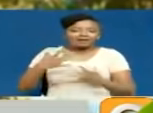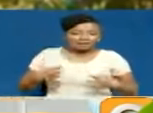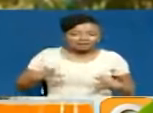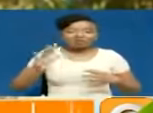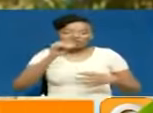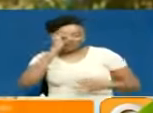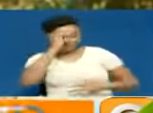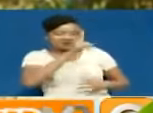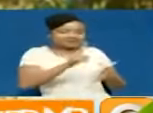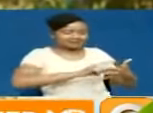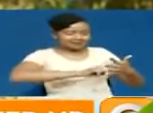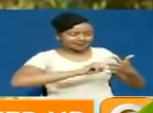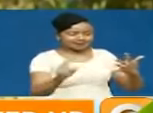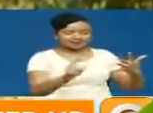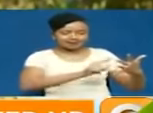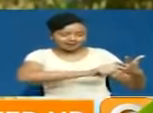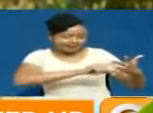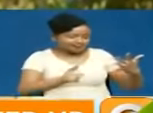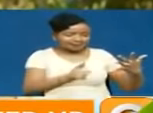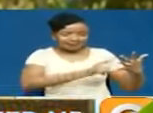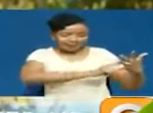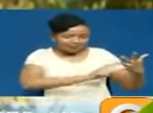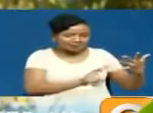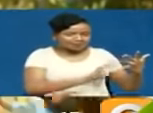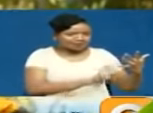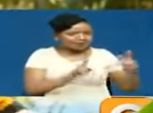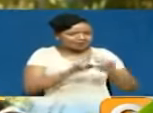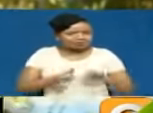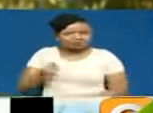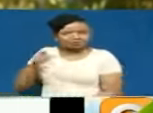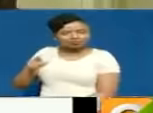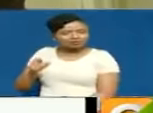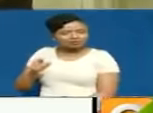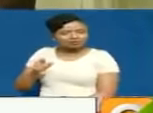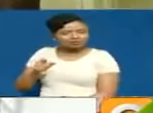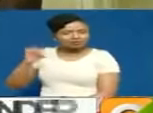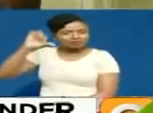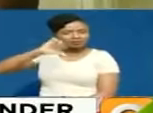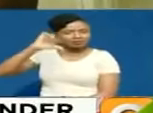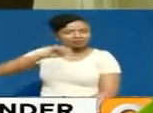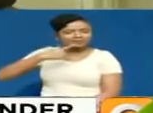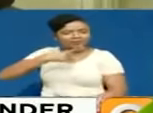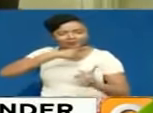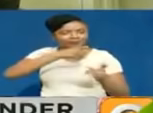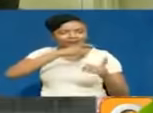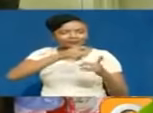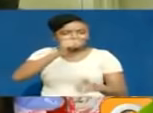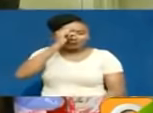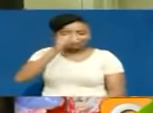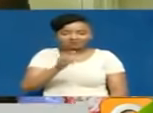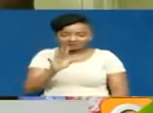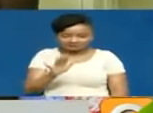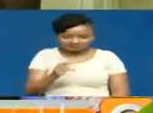imefanya hii, and yet, day and night, he is fighting that government. We want to tell the people of